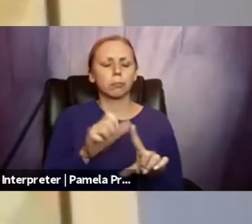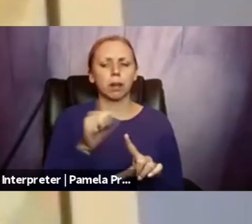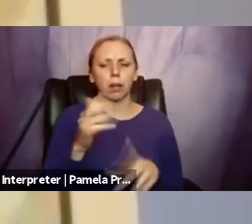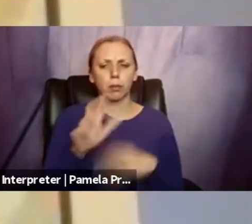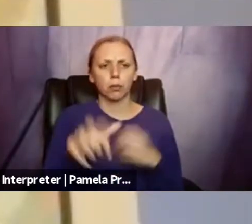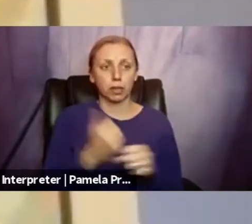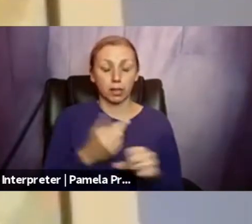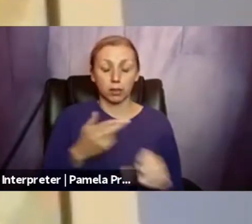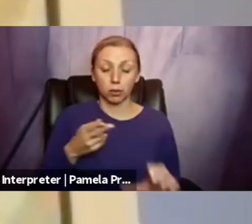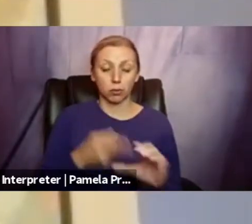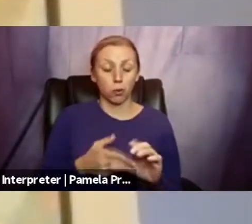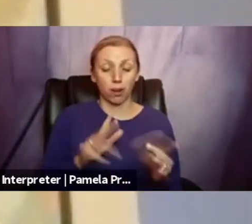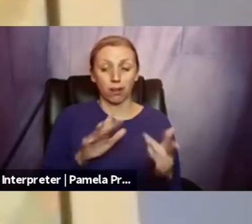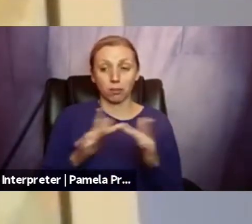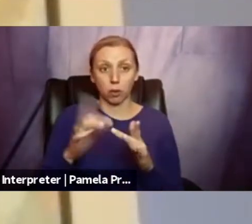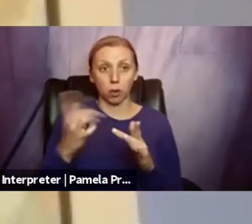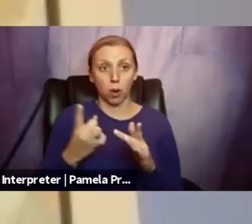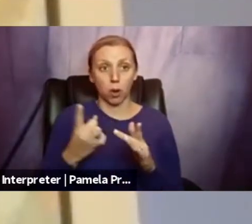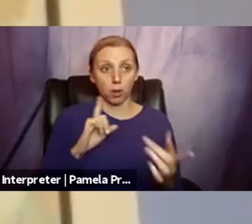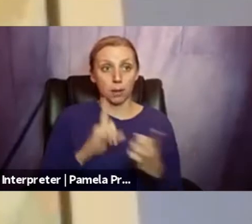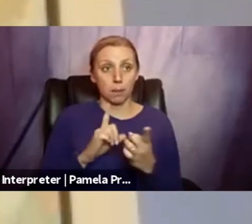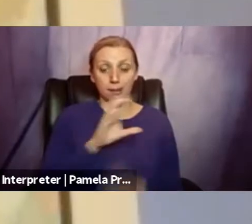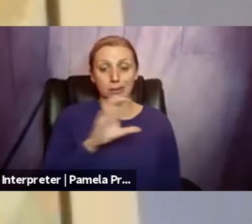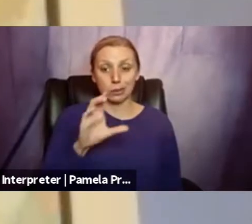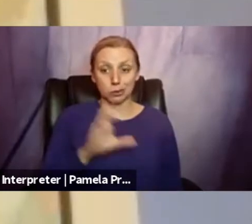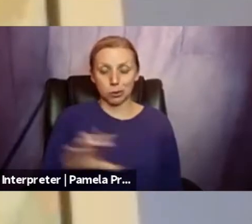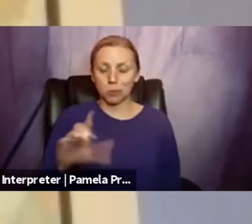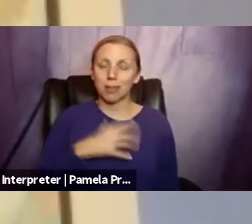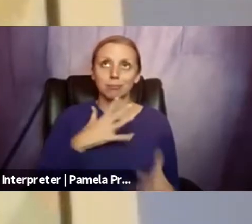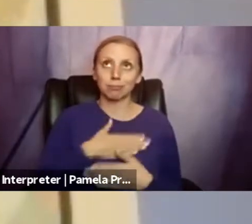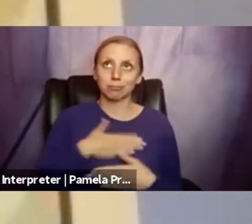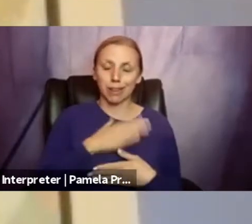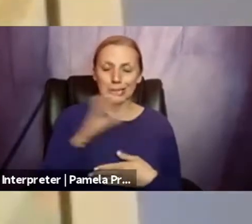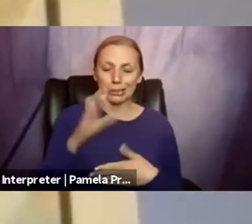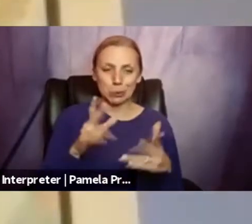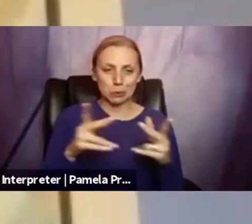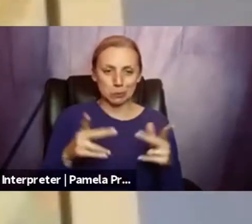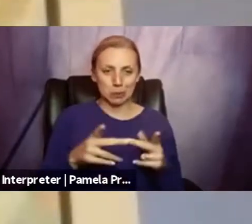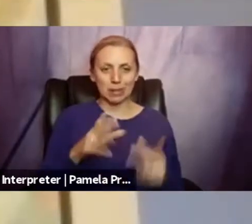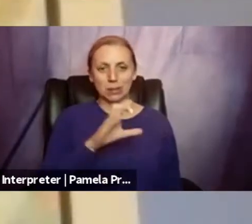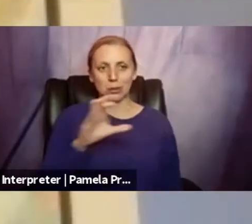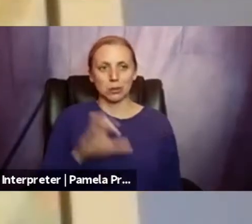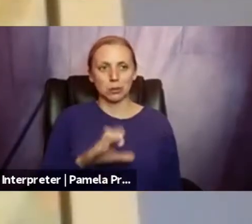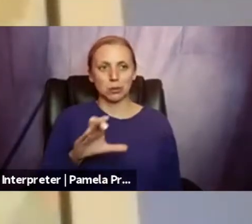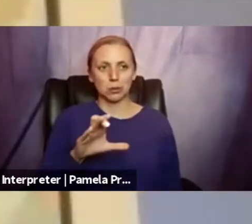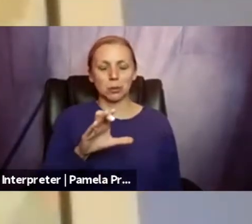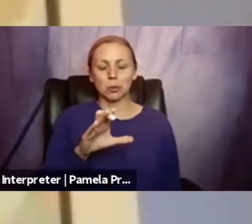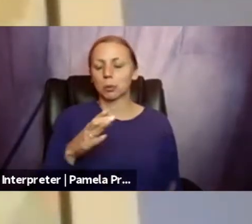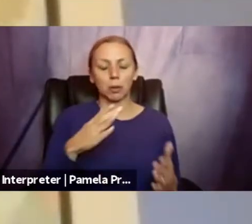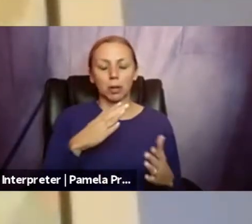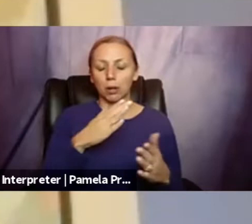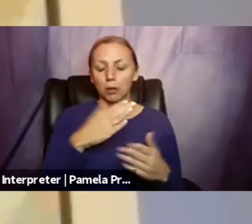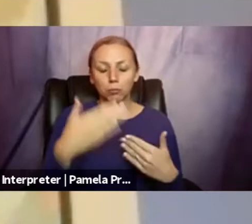and met only in rectangular form. Yes, the delightful Zoom space, Zoom room, Brady Bunch boxes, however you want